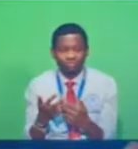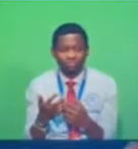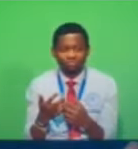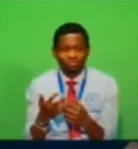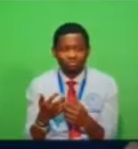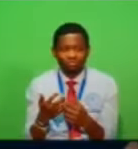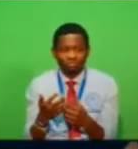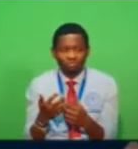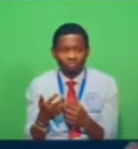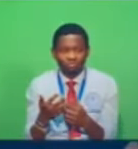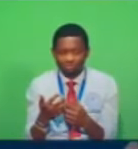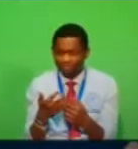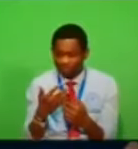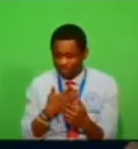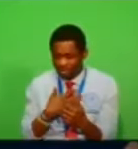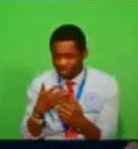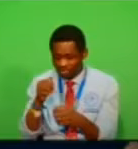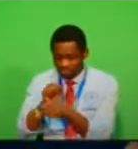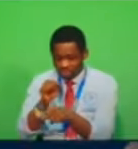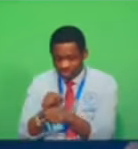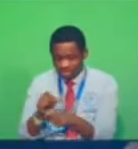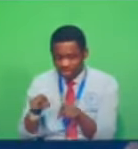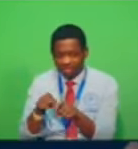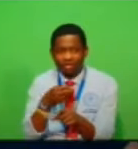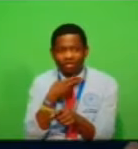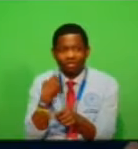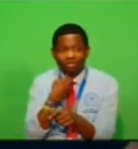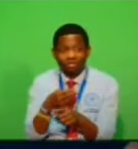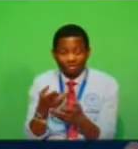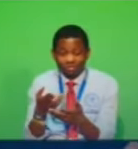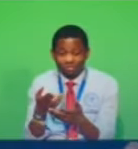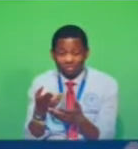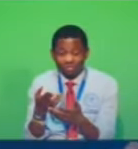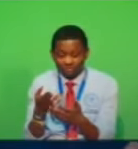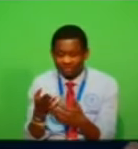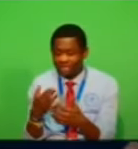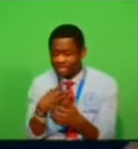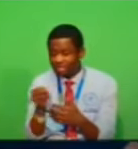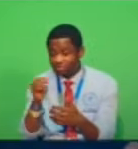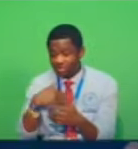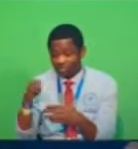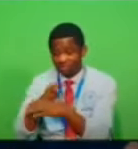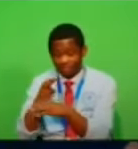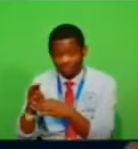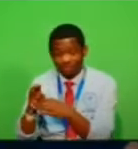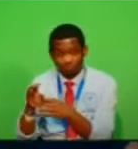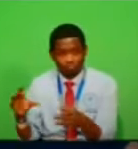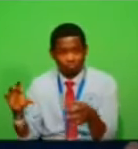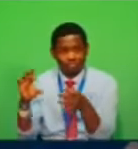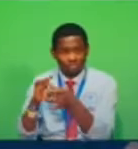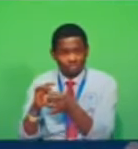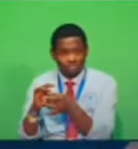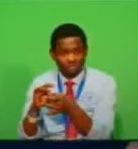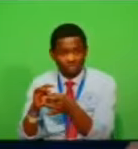minister came to a head. All of a sudden, I felt naked and proud at the same time. Because I knew that he had gone ahead of